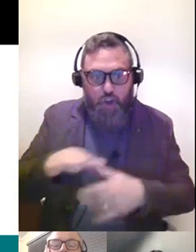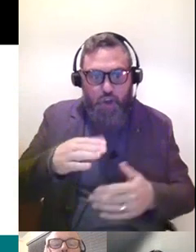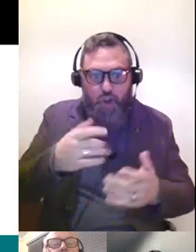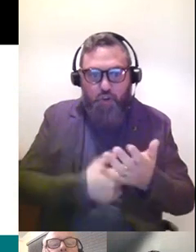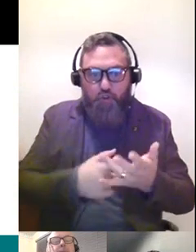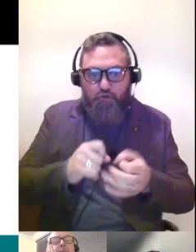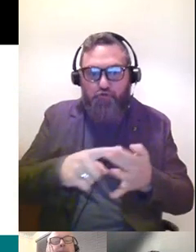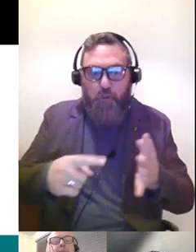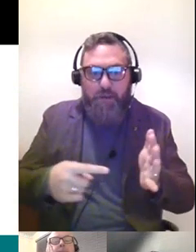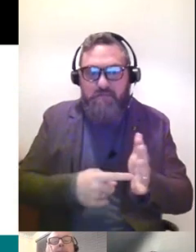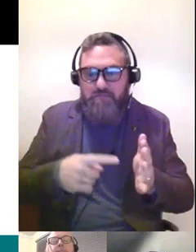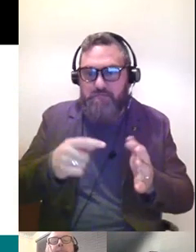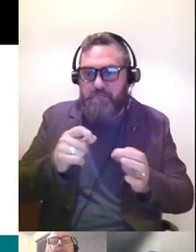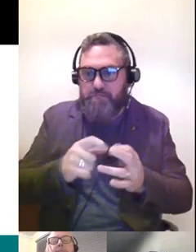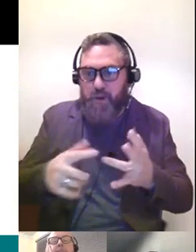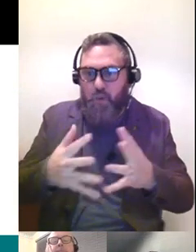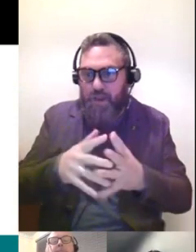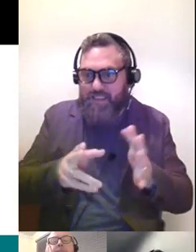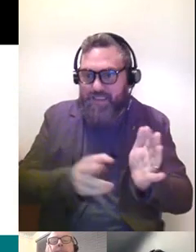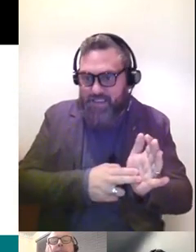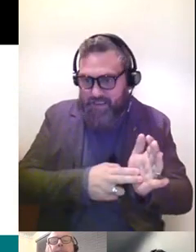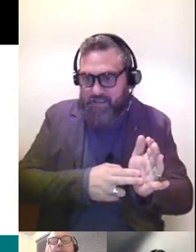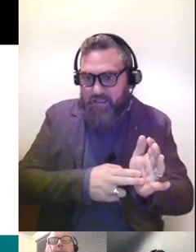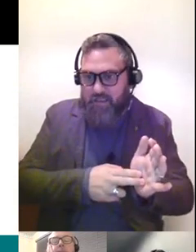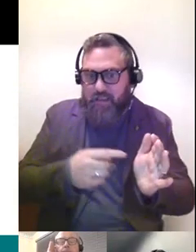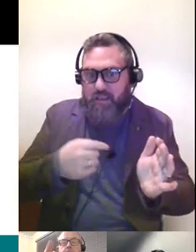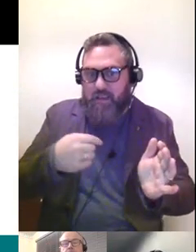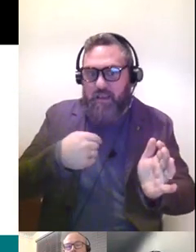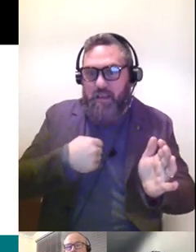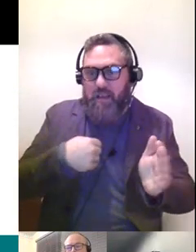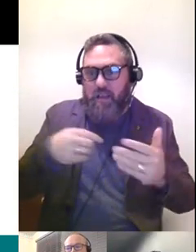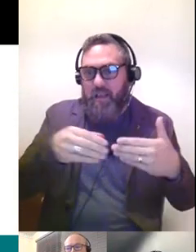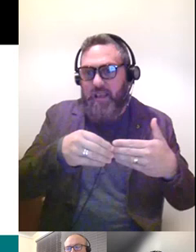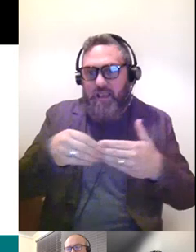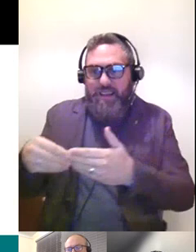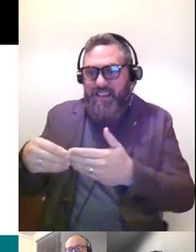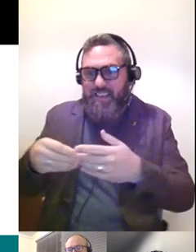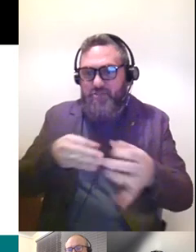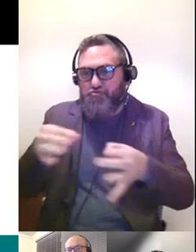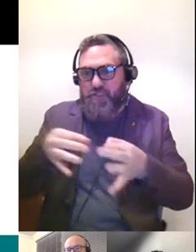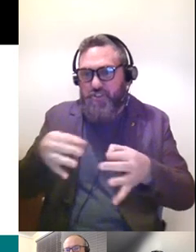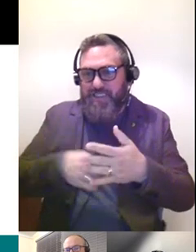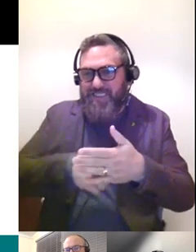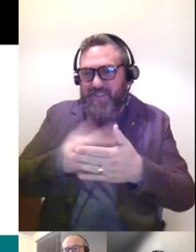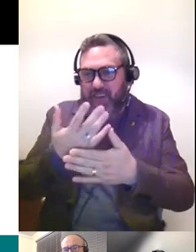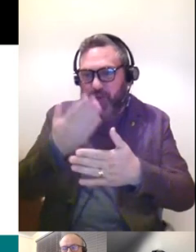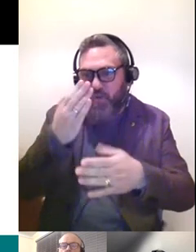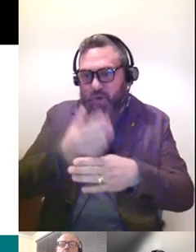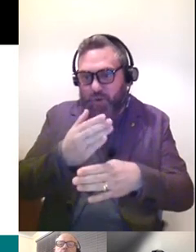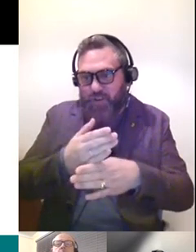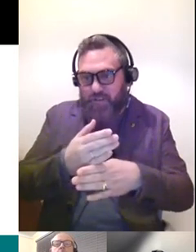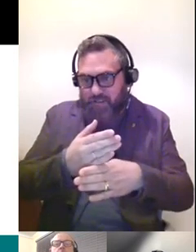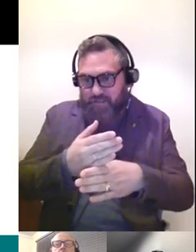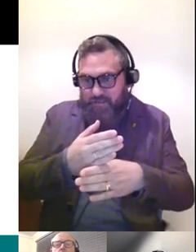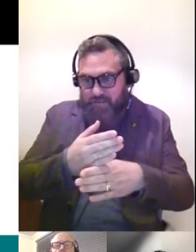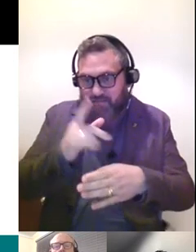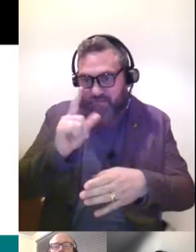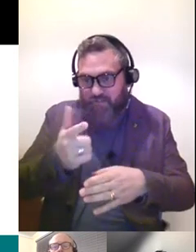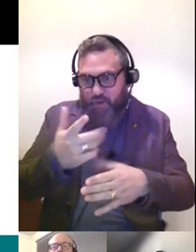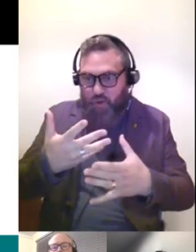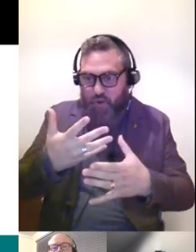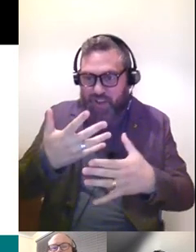Rob Bowen. As Zoe's just said, I lead our strategy development work for the